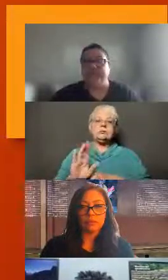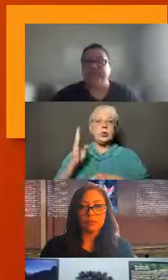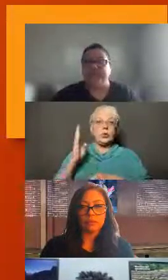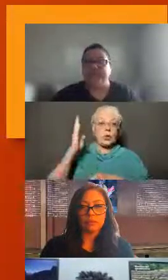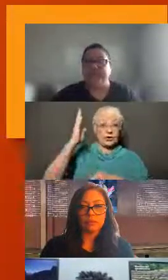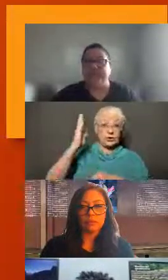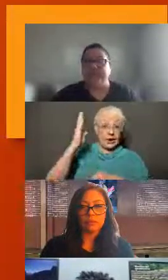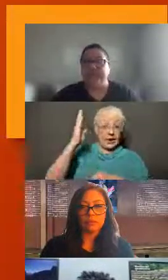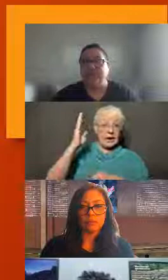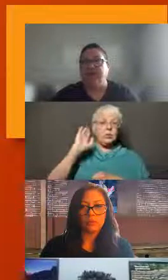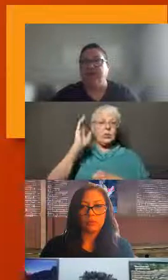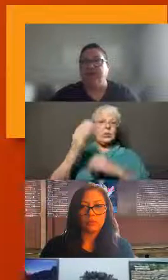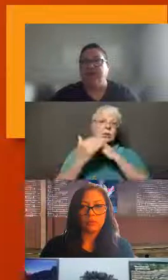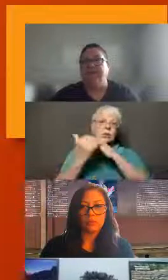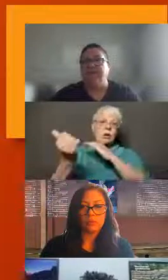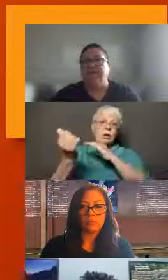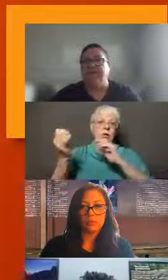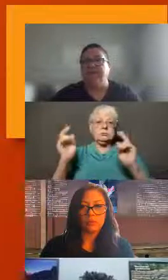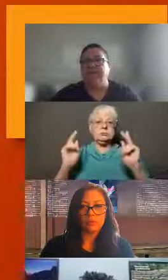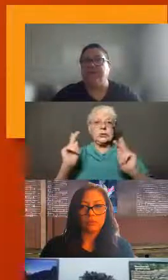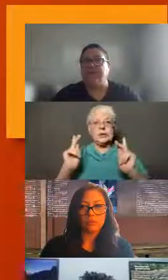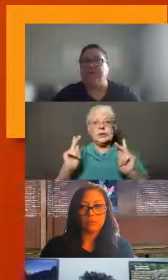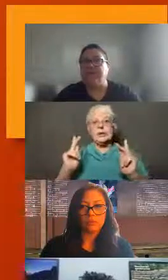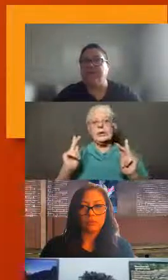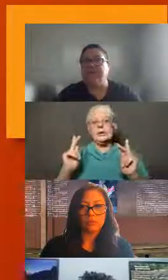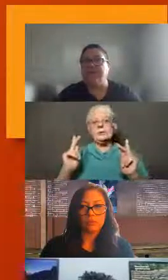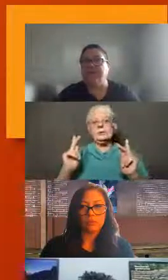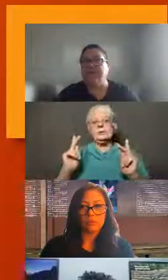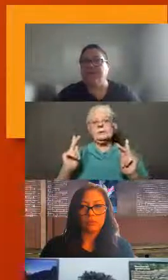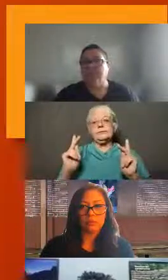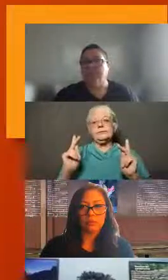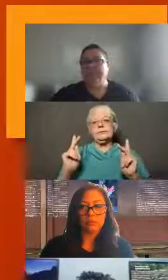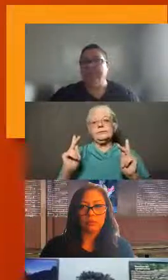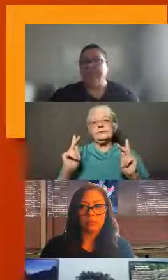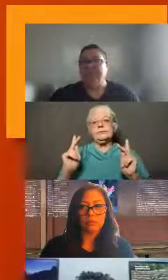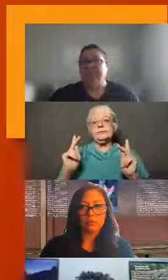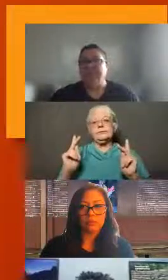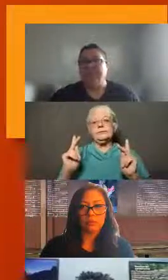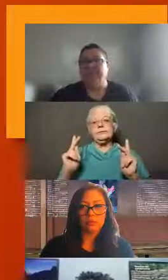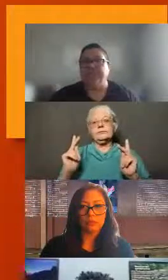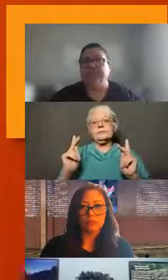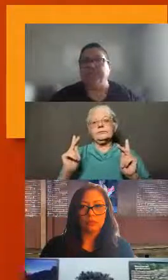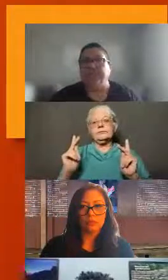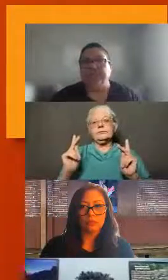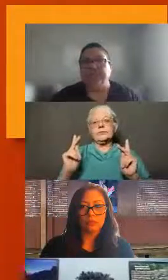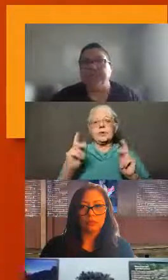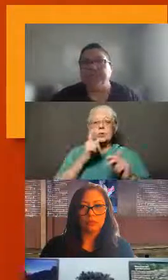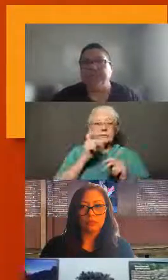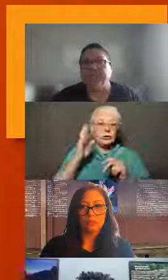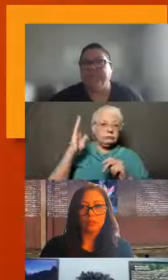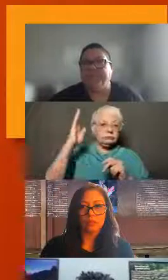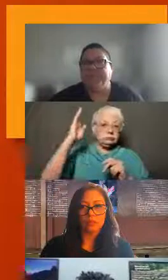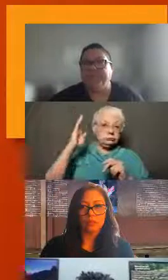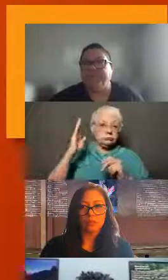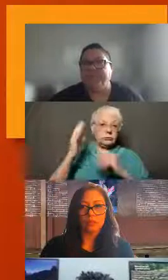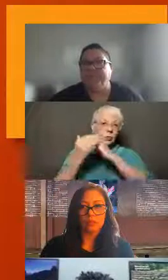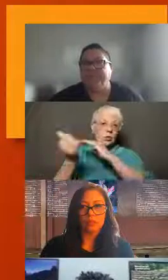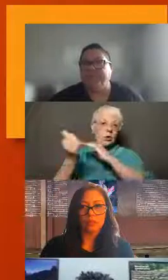on folks based on who raises their hand, and we will call in order.